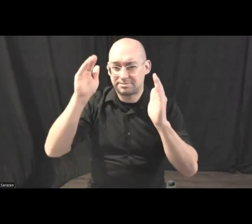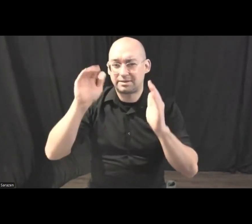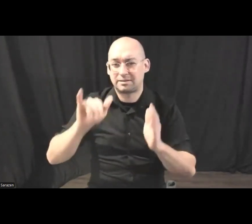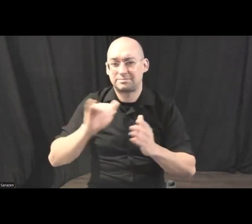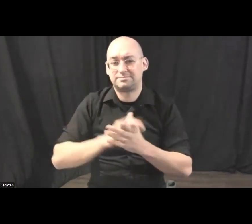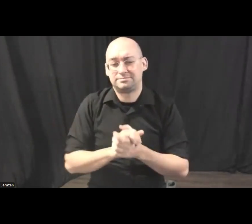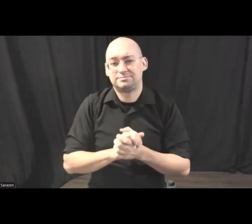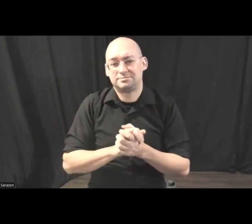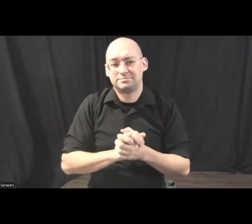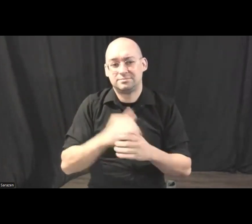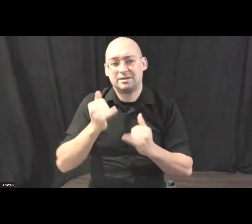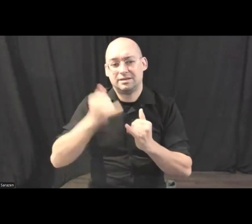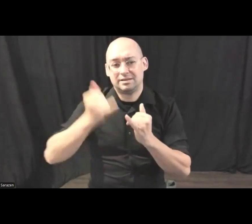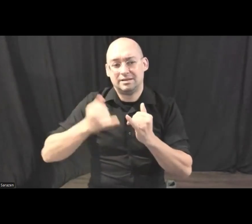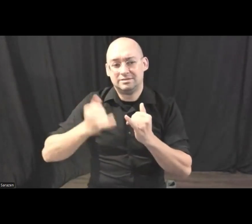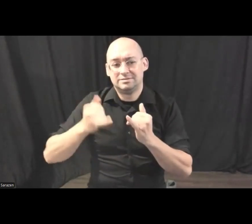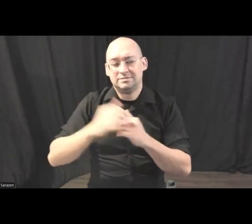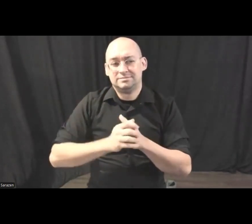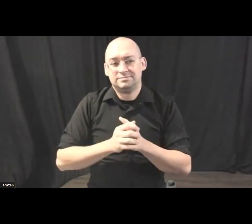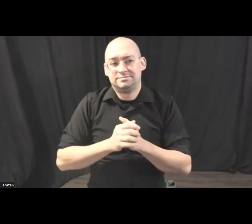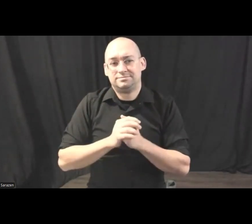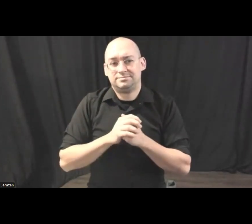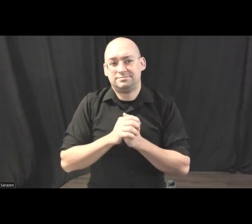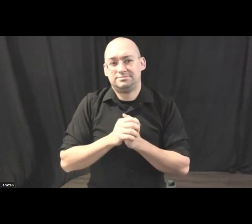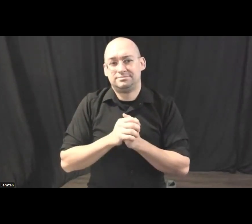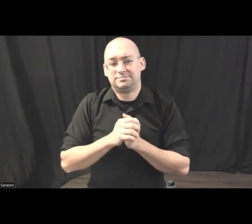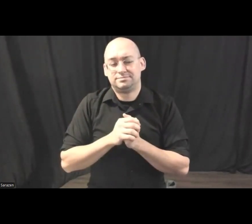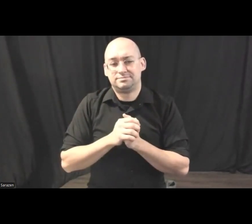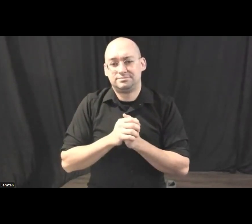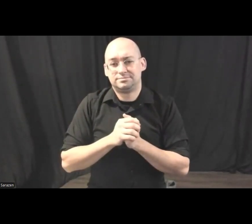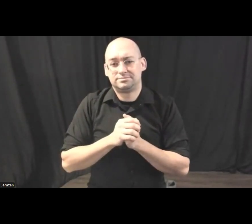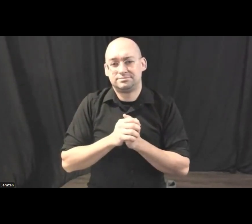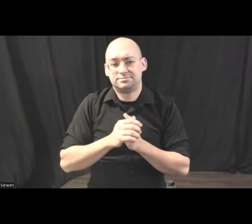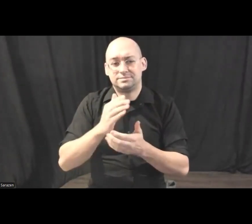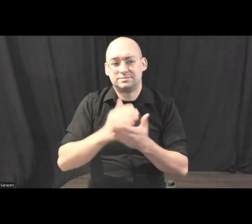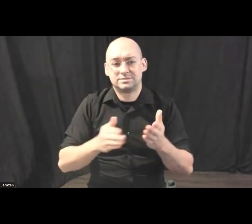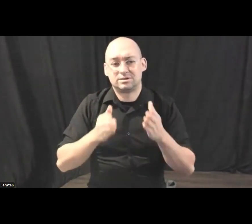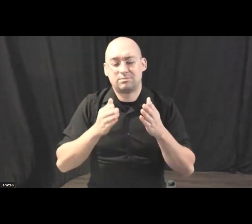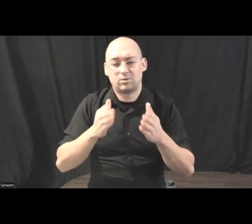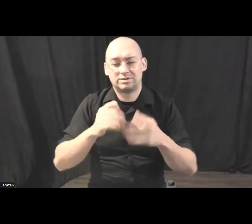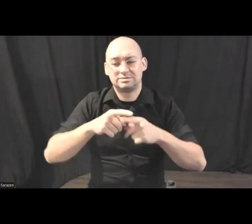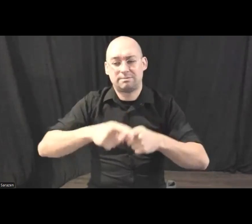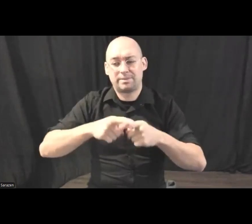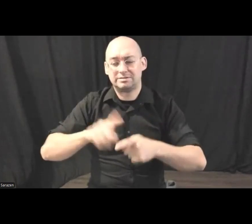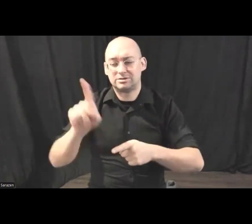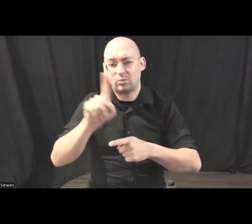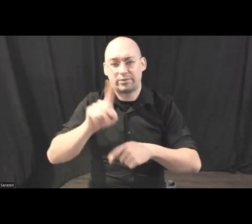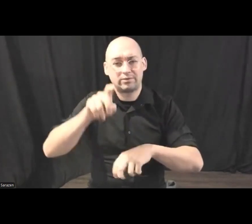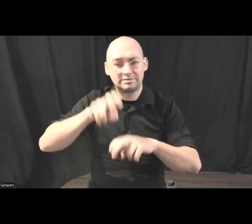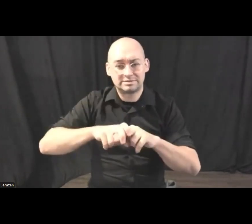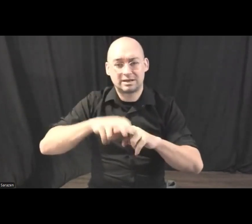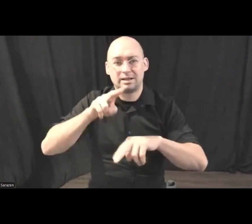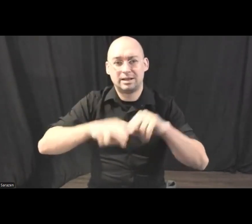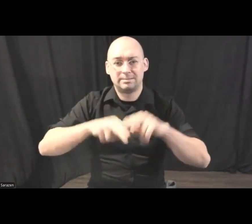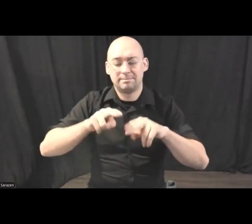And last of all, again, in some ways, it depends on where you sit, what your role is going to be, but building the different worlds, building